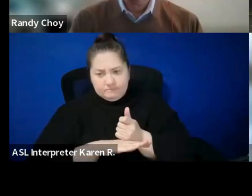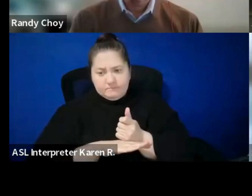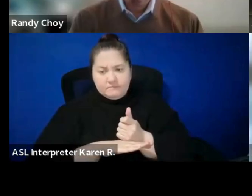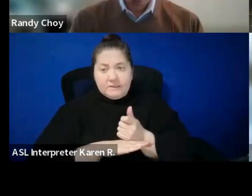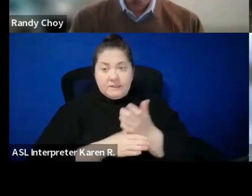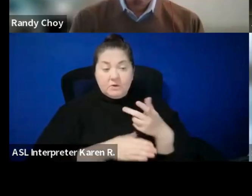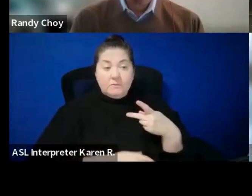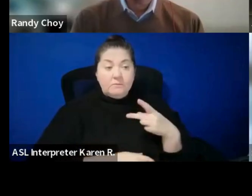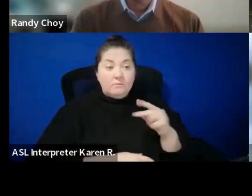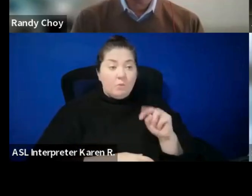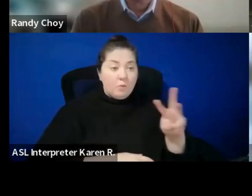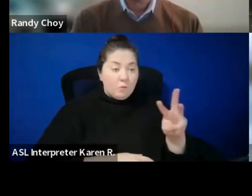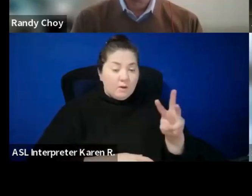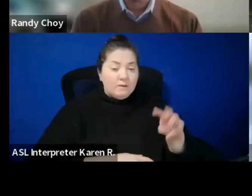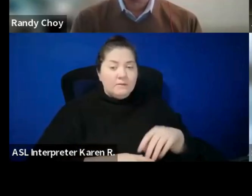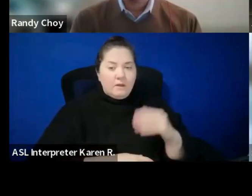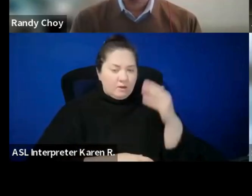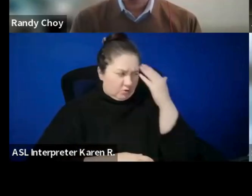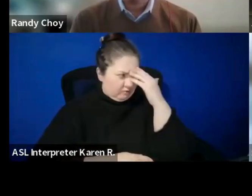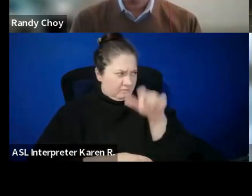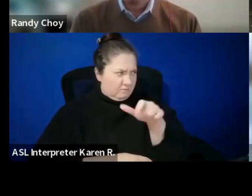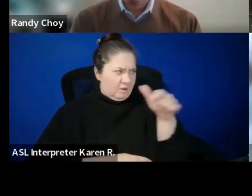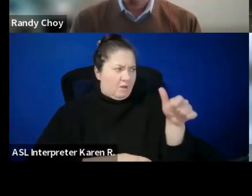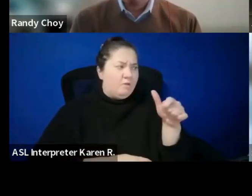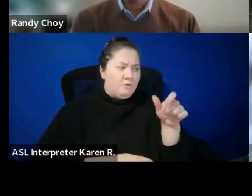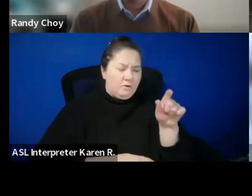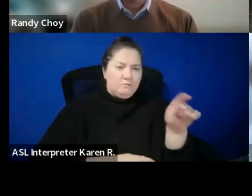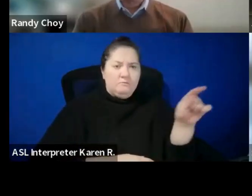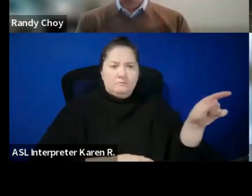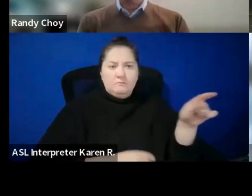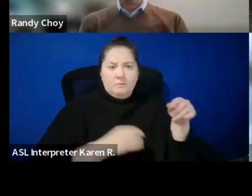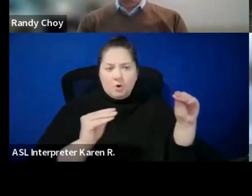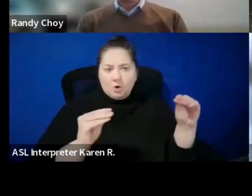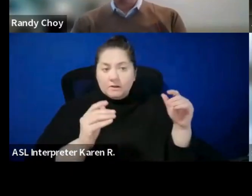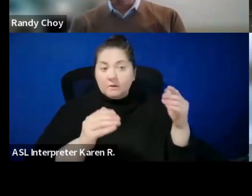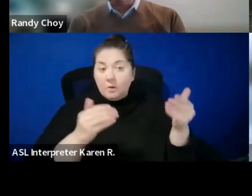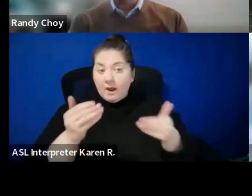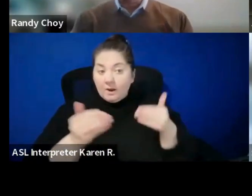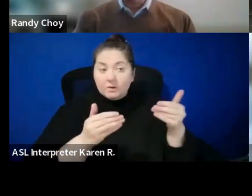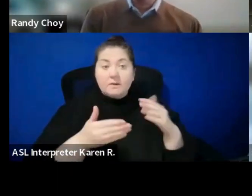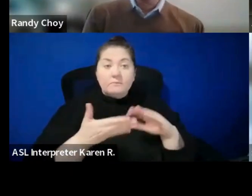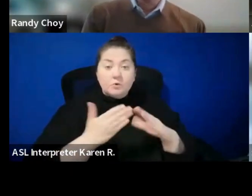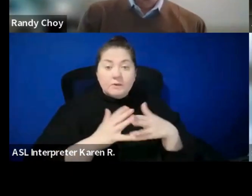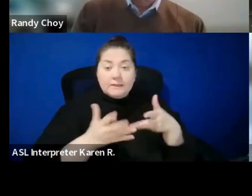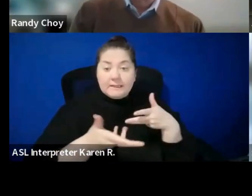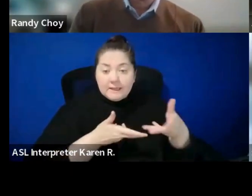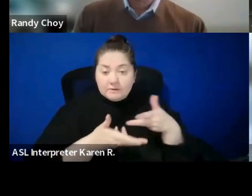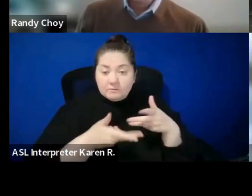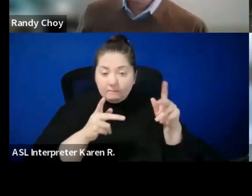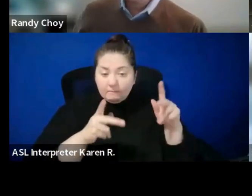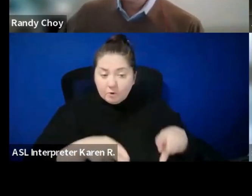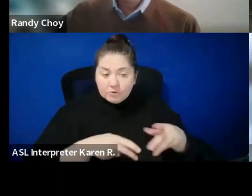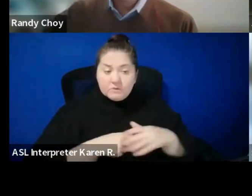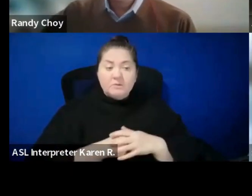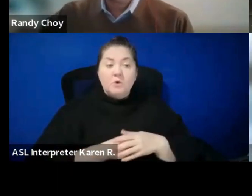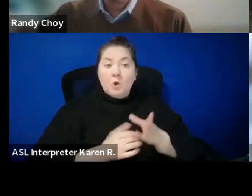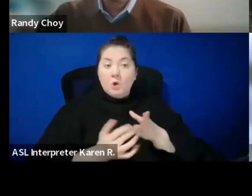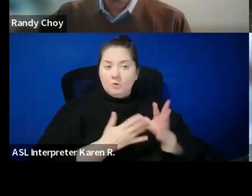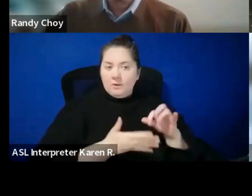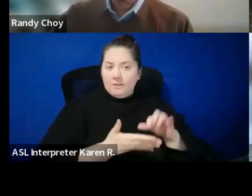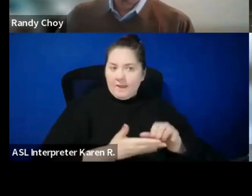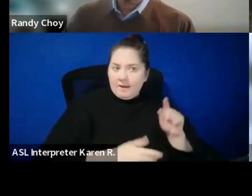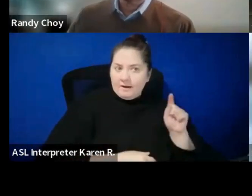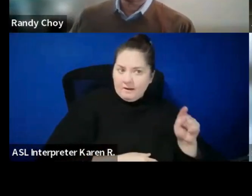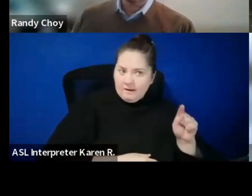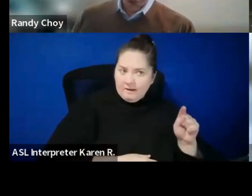Pacific Northwest. I knew them from another market. I saw that they were hiring a community engagement person. So through that, I